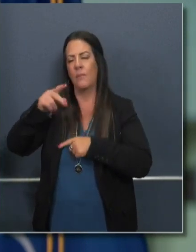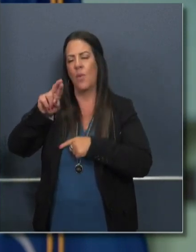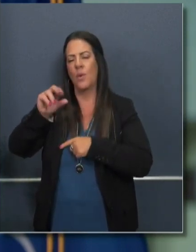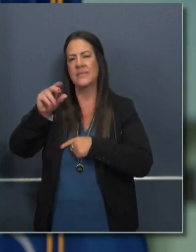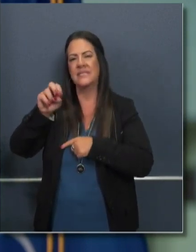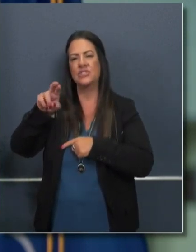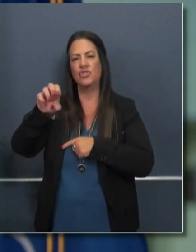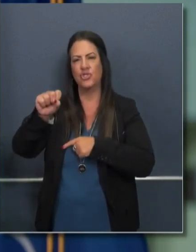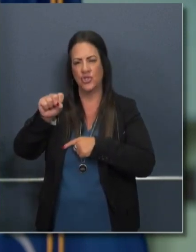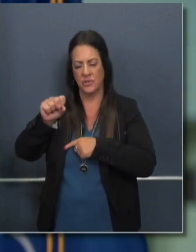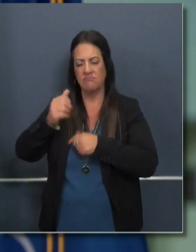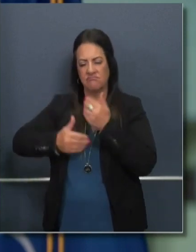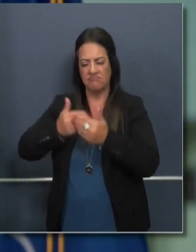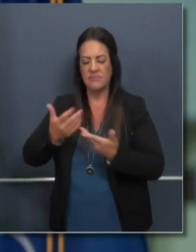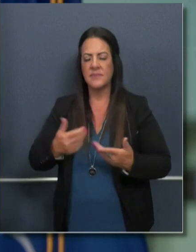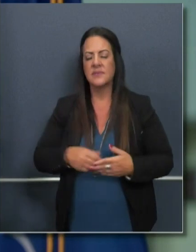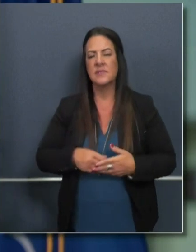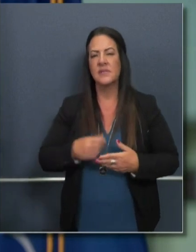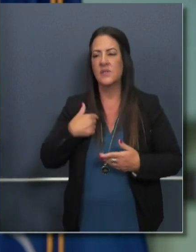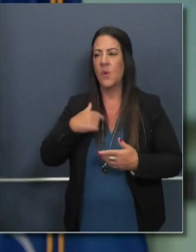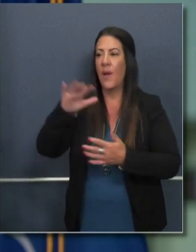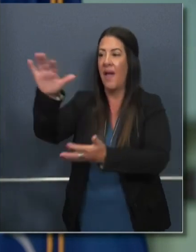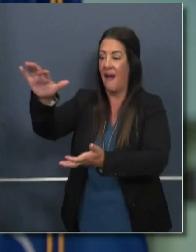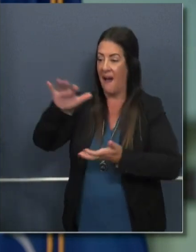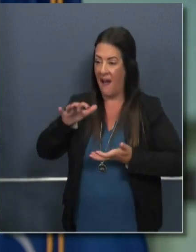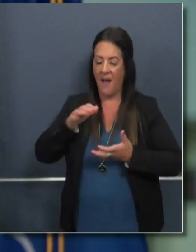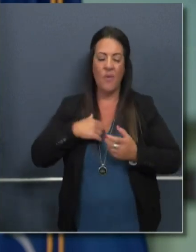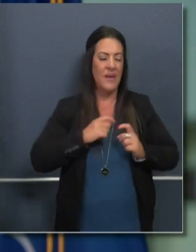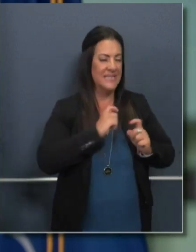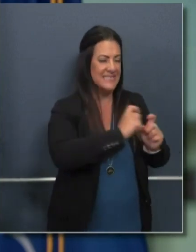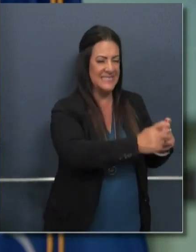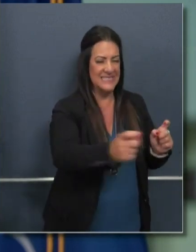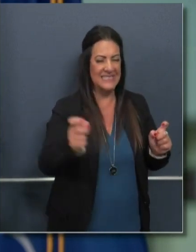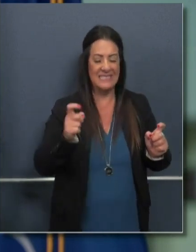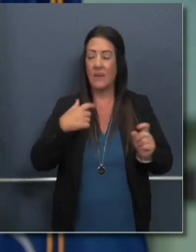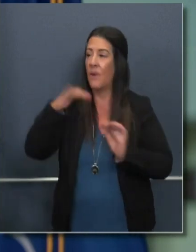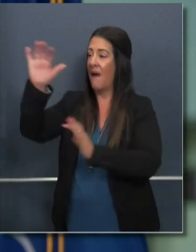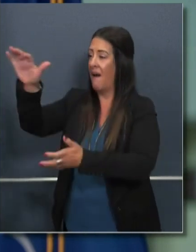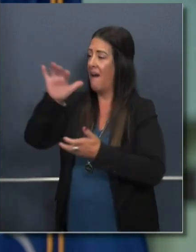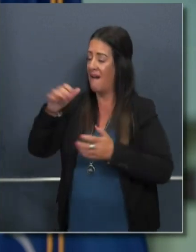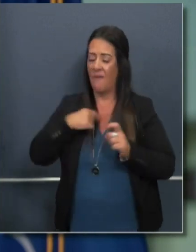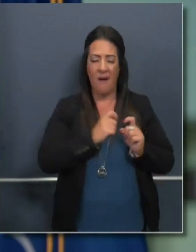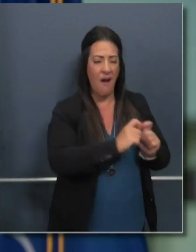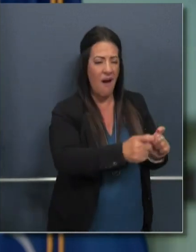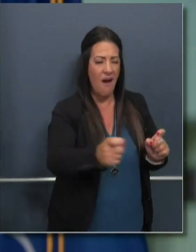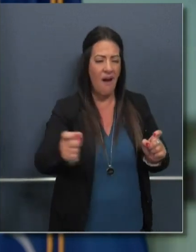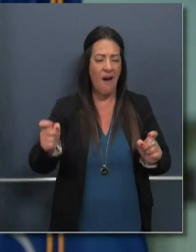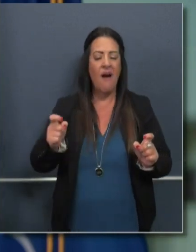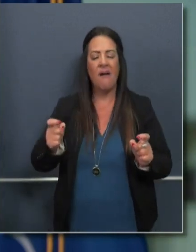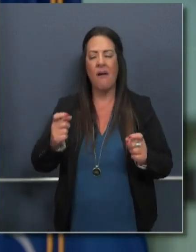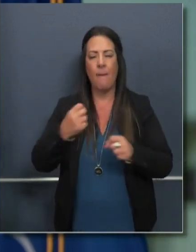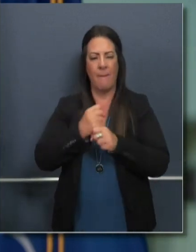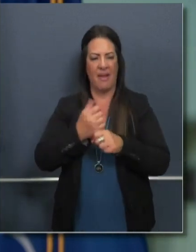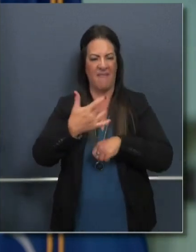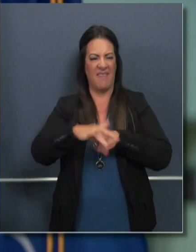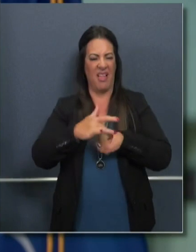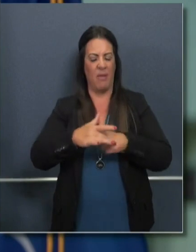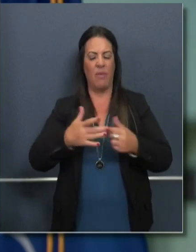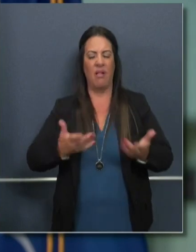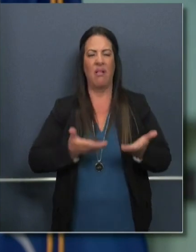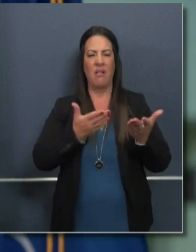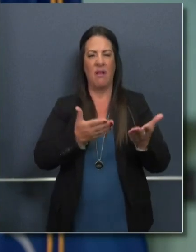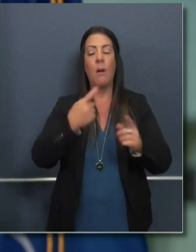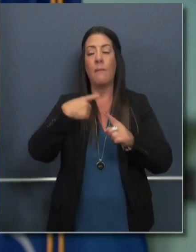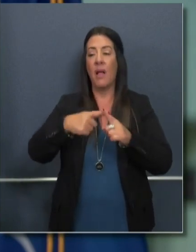They come in, trying to get them out, tens of millions of these masks going out in every sector of our economy, making them available, including to